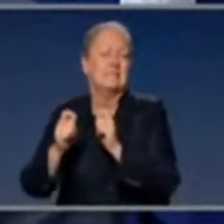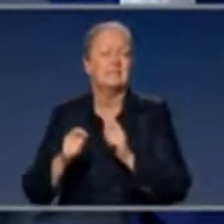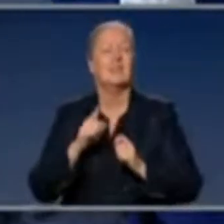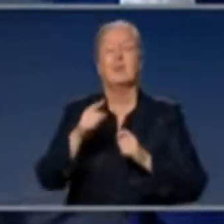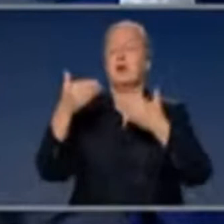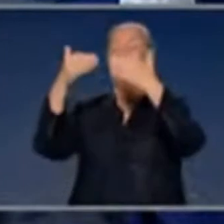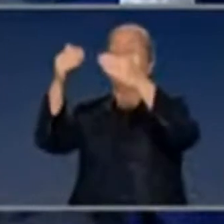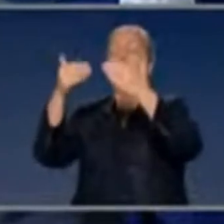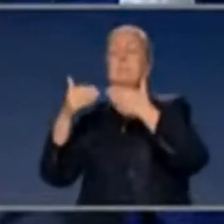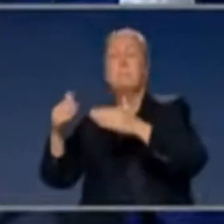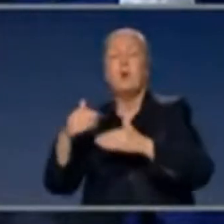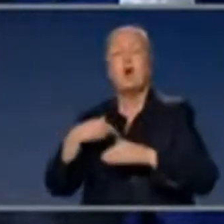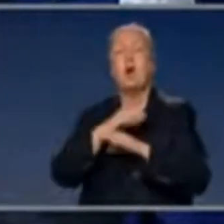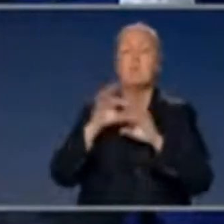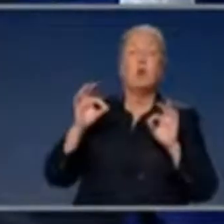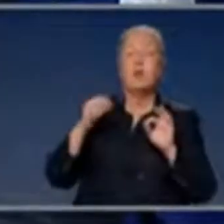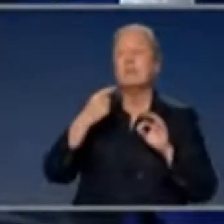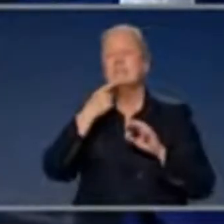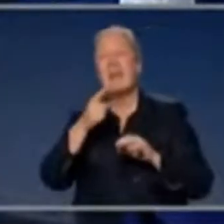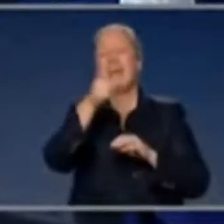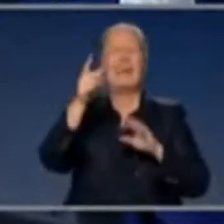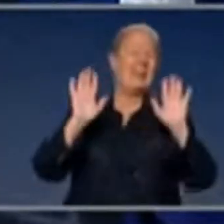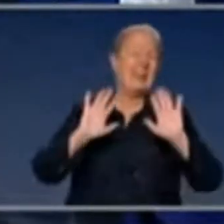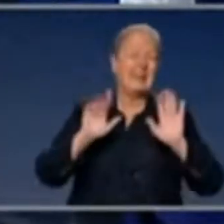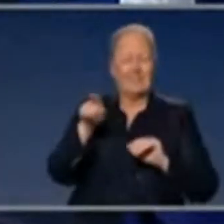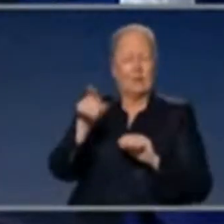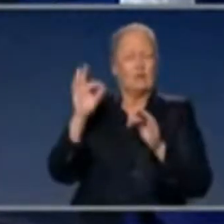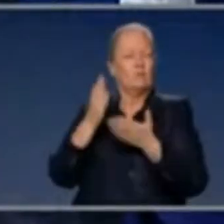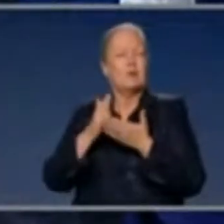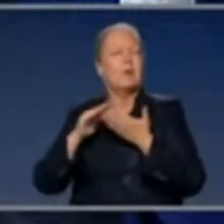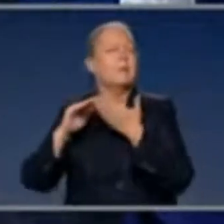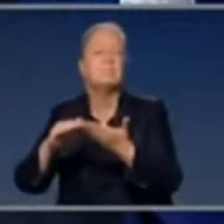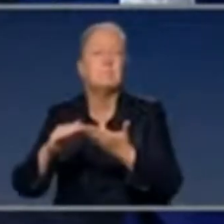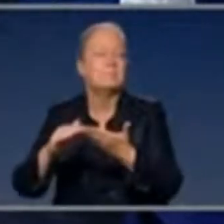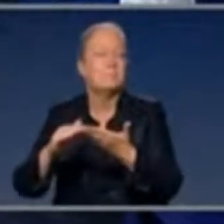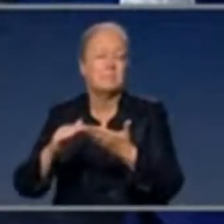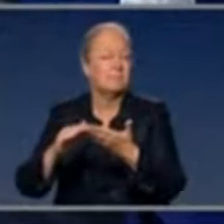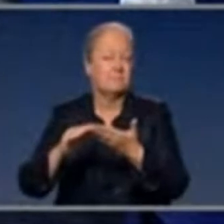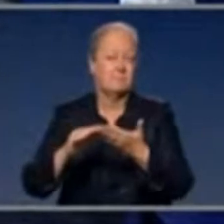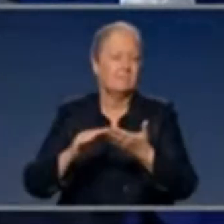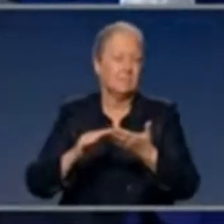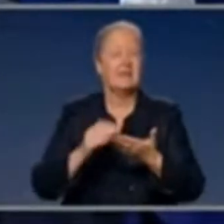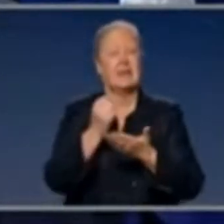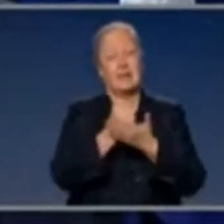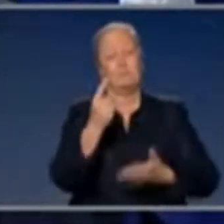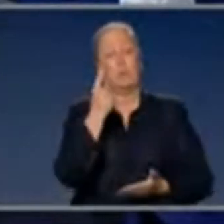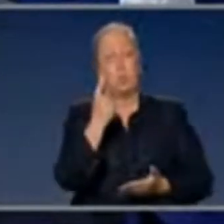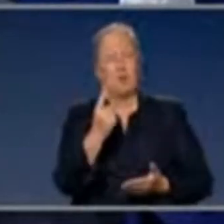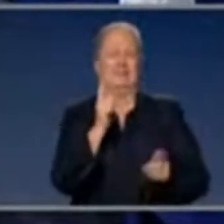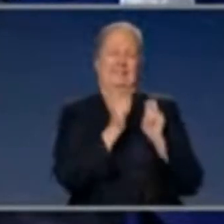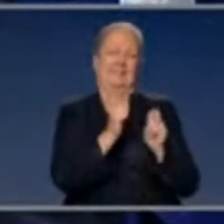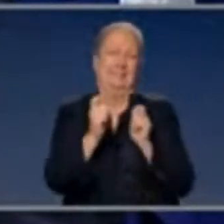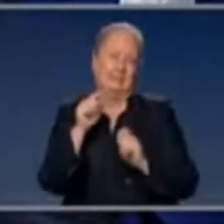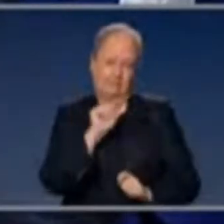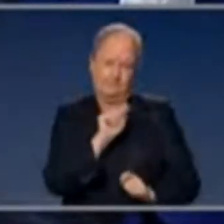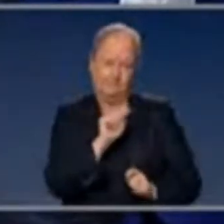adequate testing regime. I'm not suggesting any states and territories don't. I'm just reinforcing that that was agreed to be a key factor. Now,